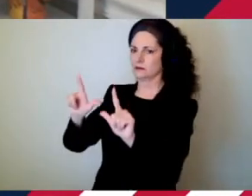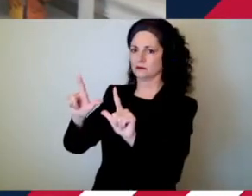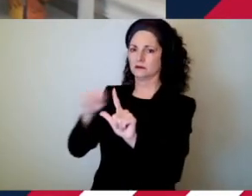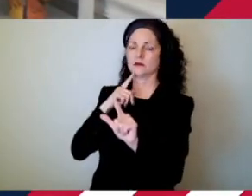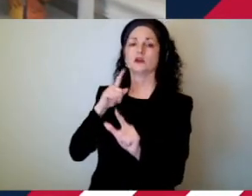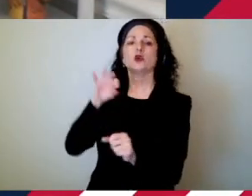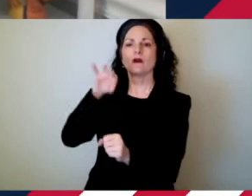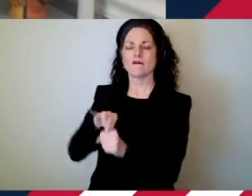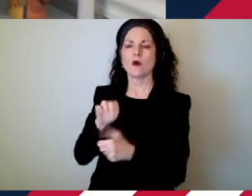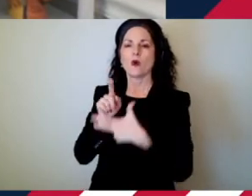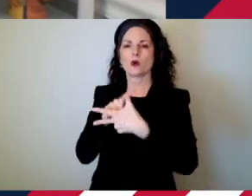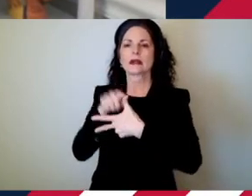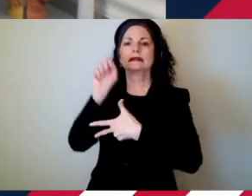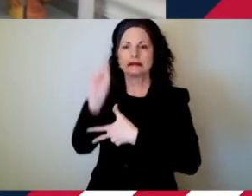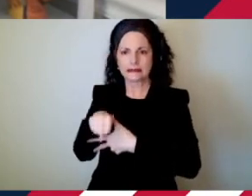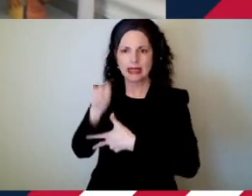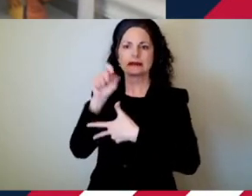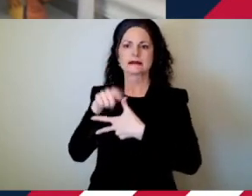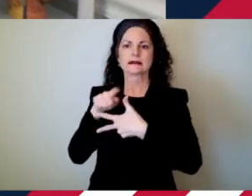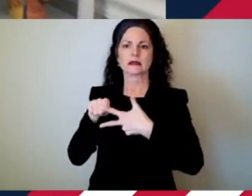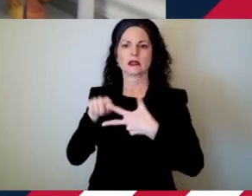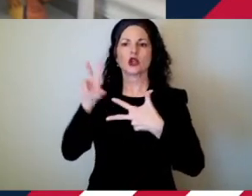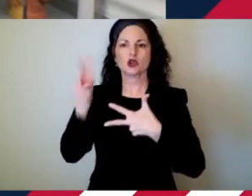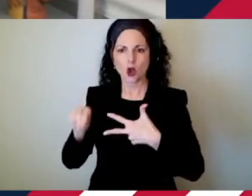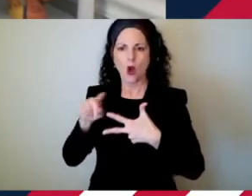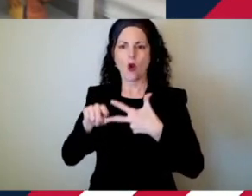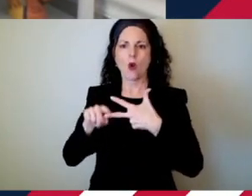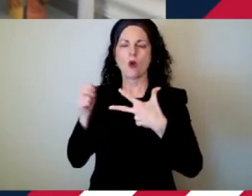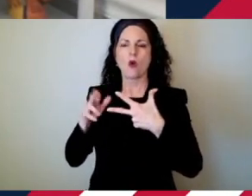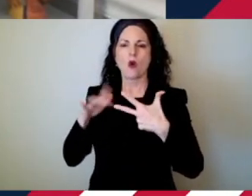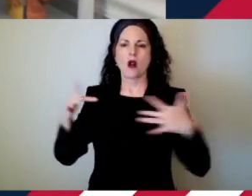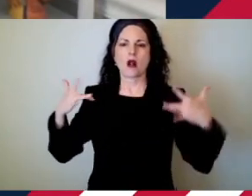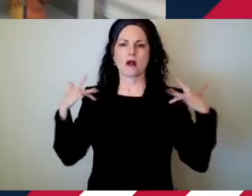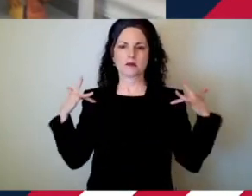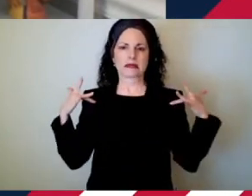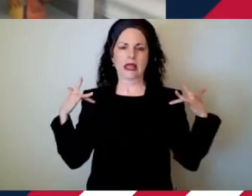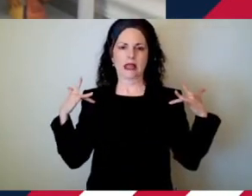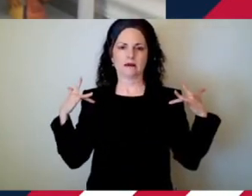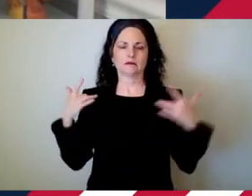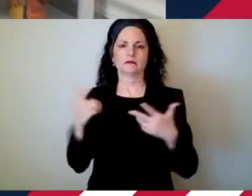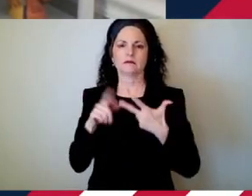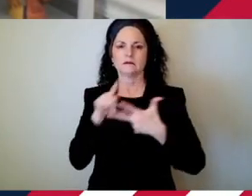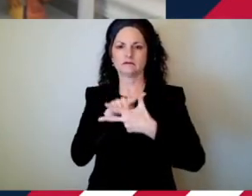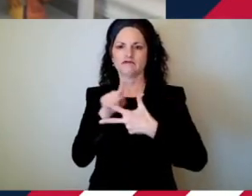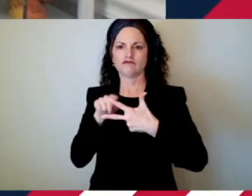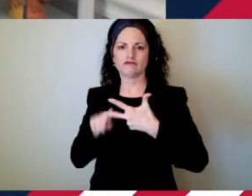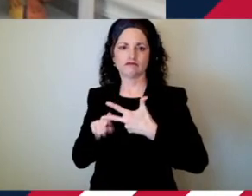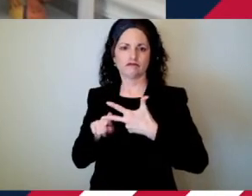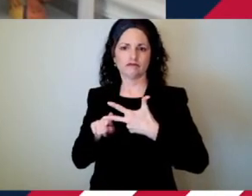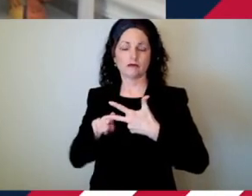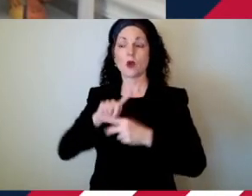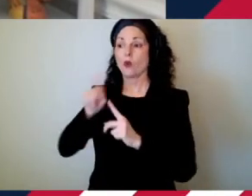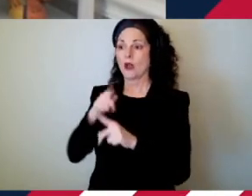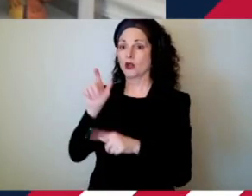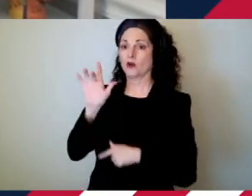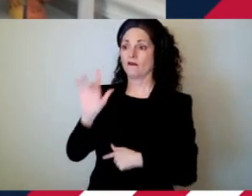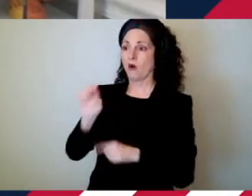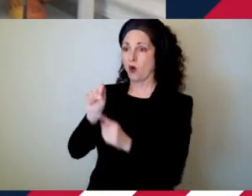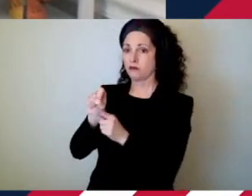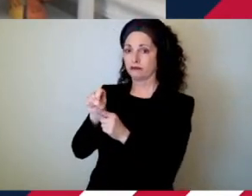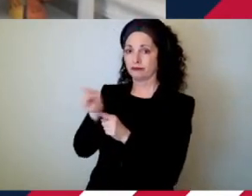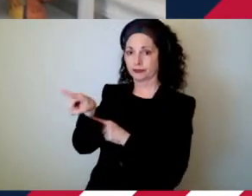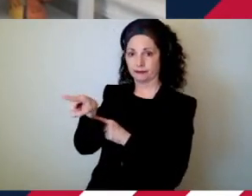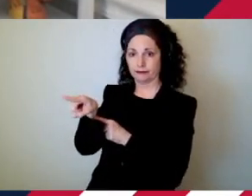or abstain. Once you cast your vote, you will get a message that your vote has been registered.